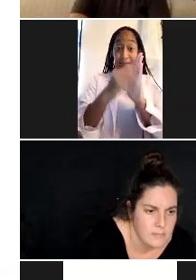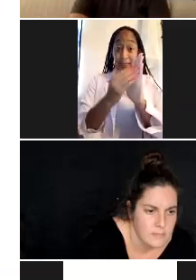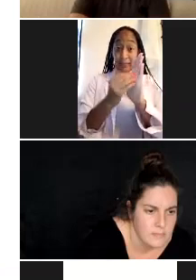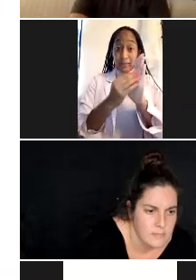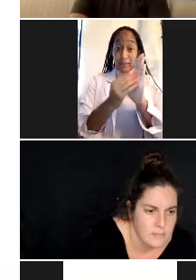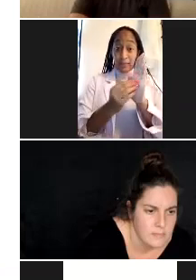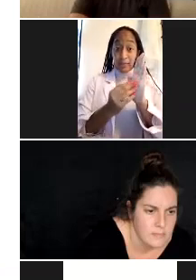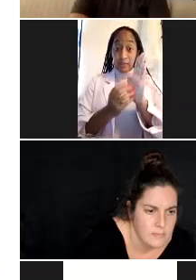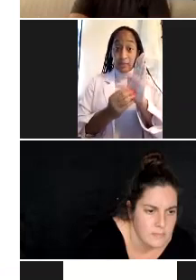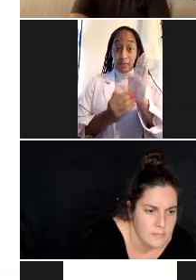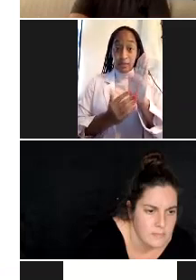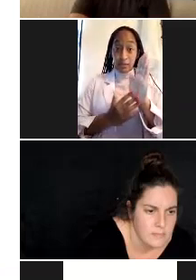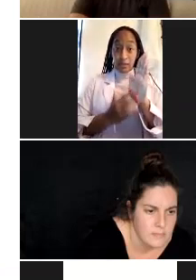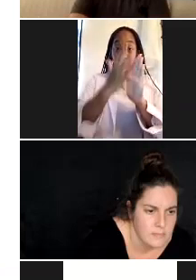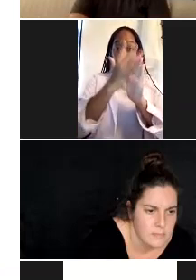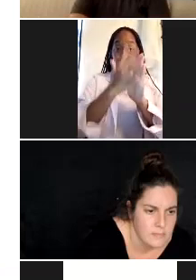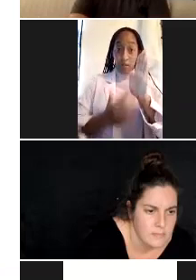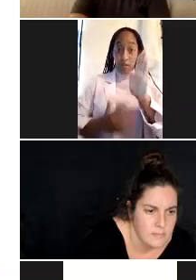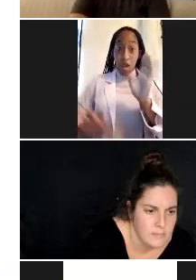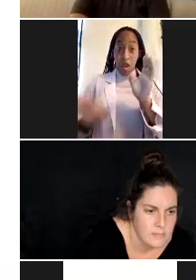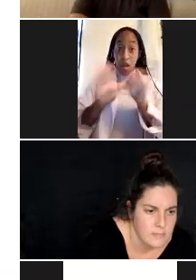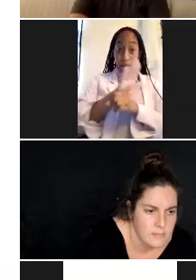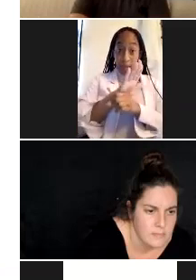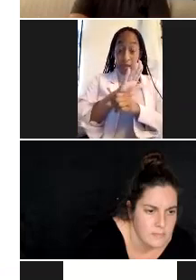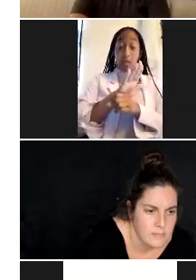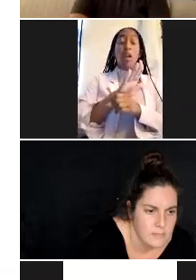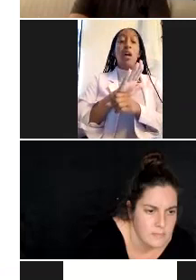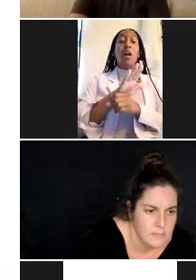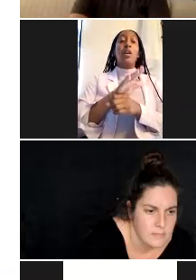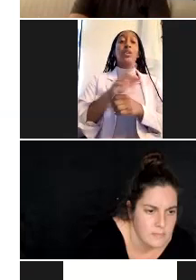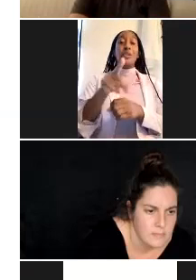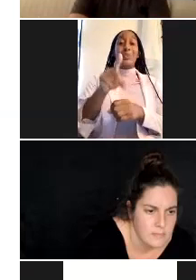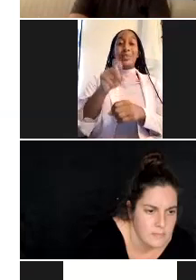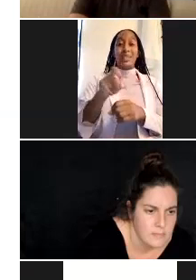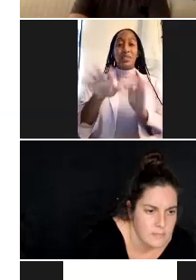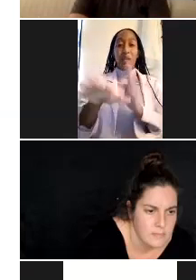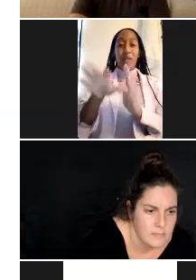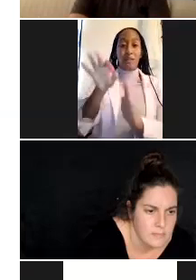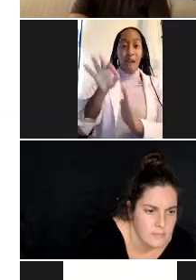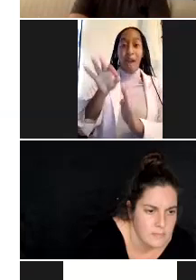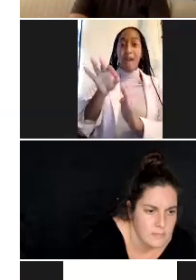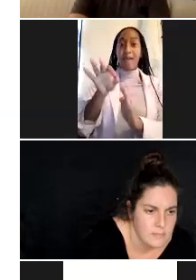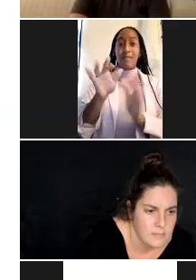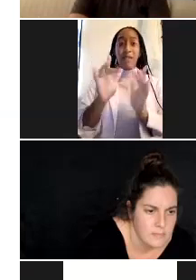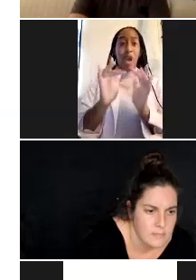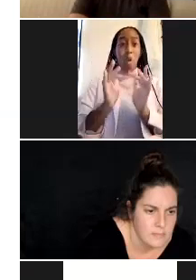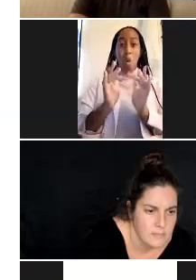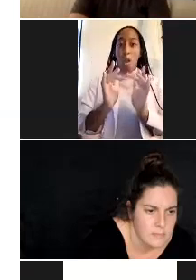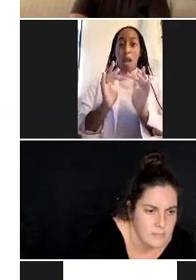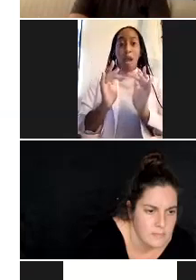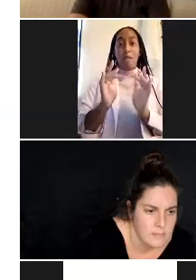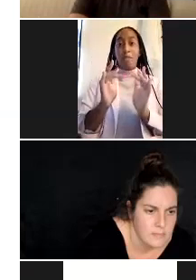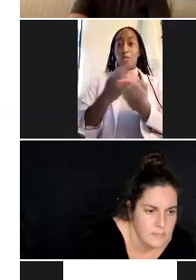books, internet sites, or other reference sources, and utilize them to create a study